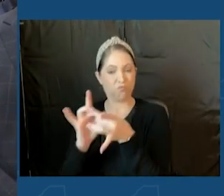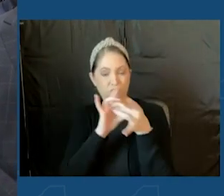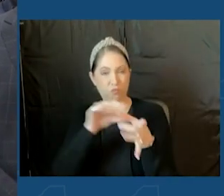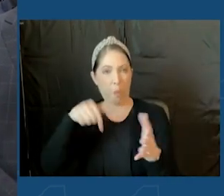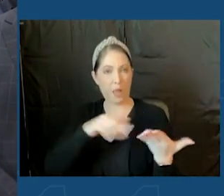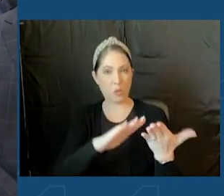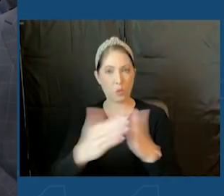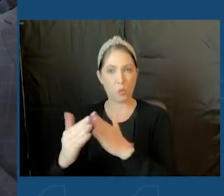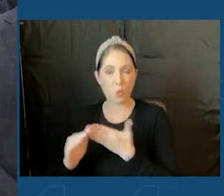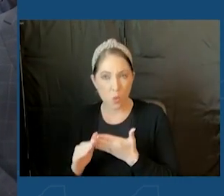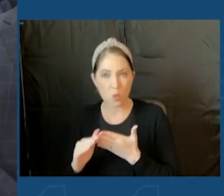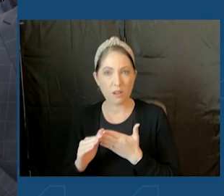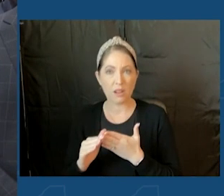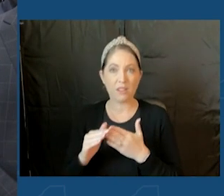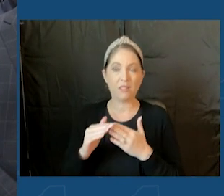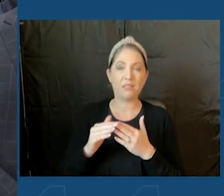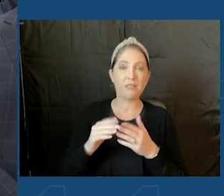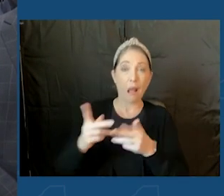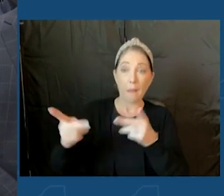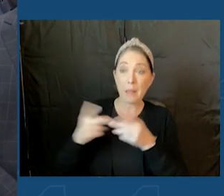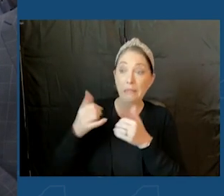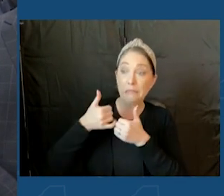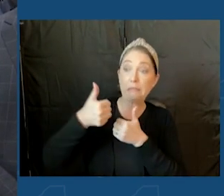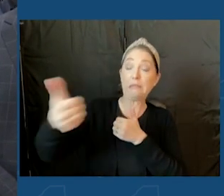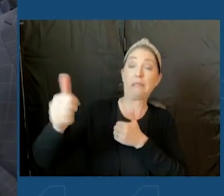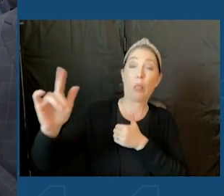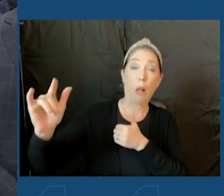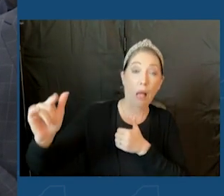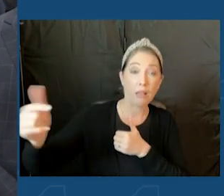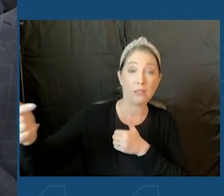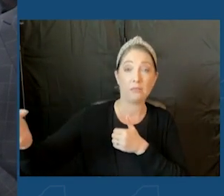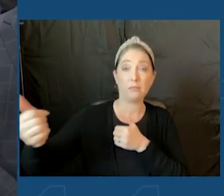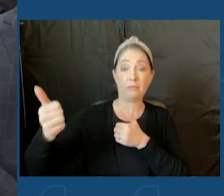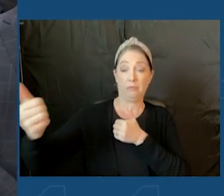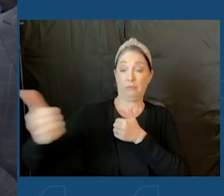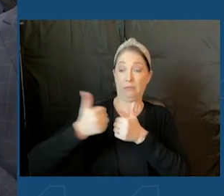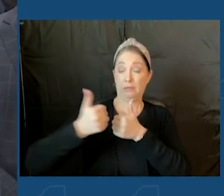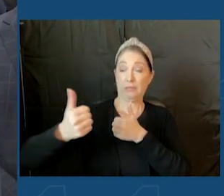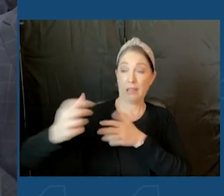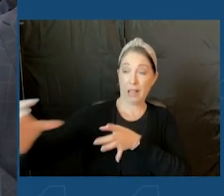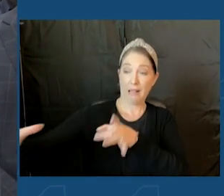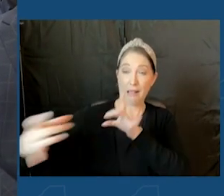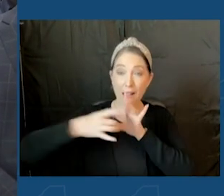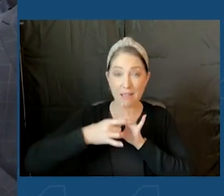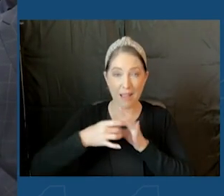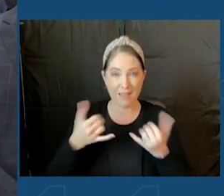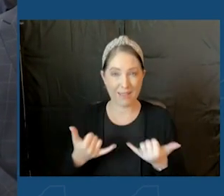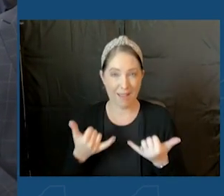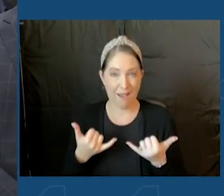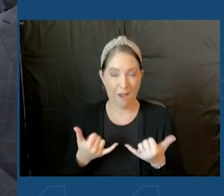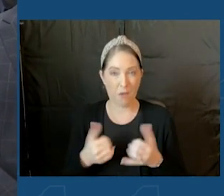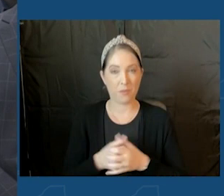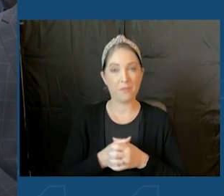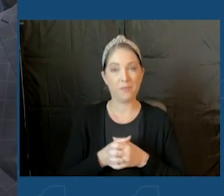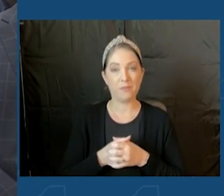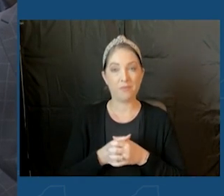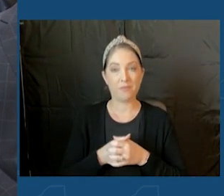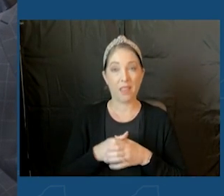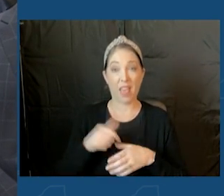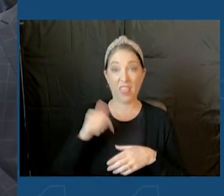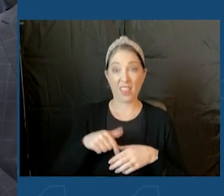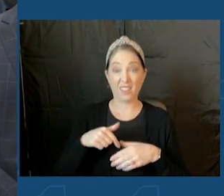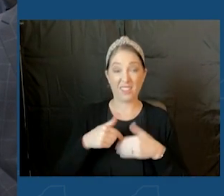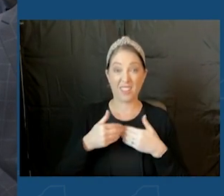far reaches of places like Long Island to this central core. But this has gone on such a